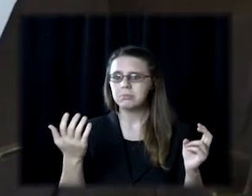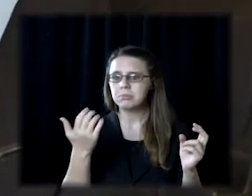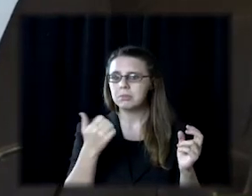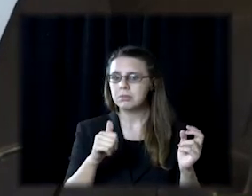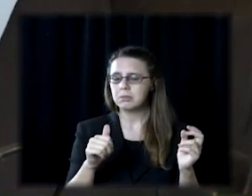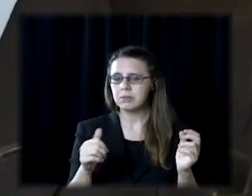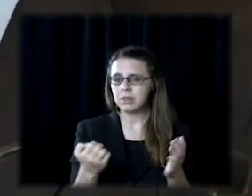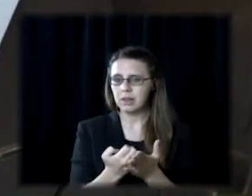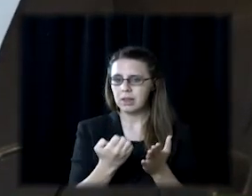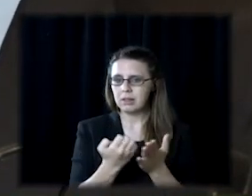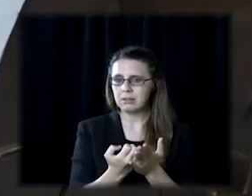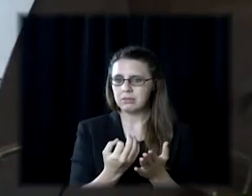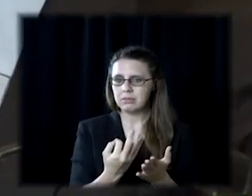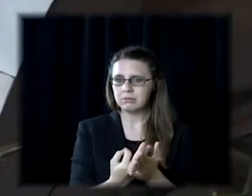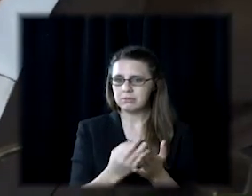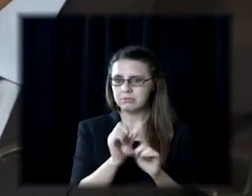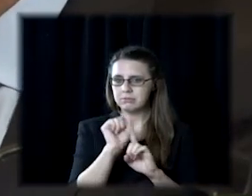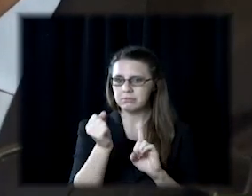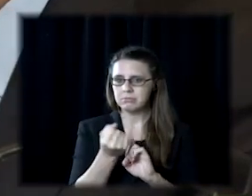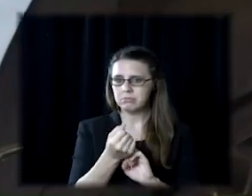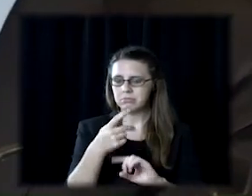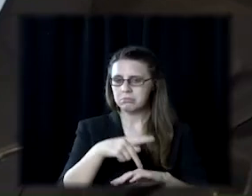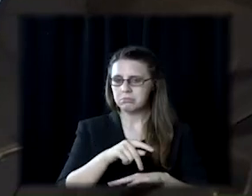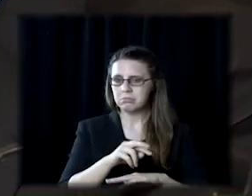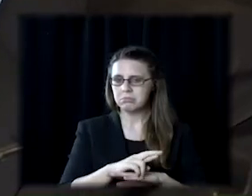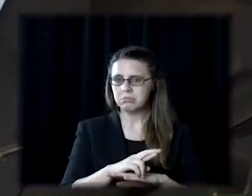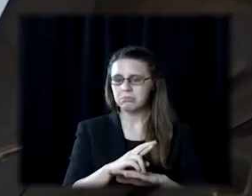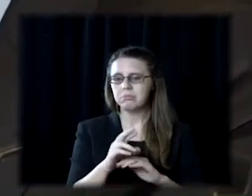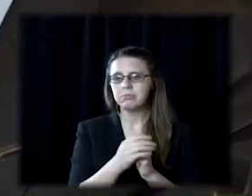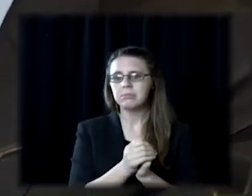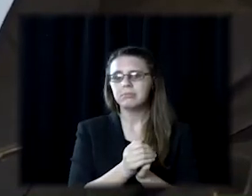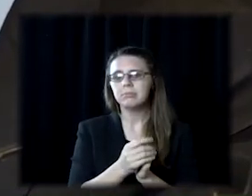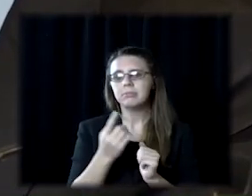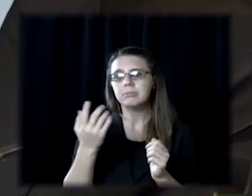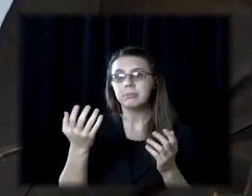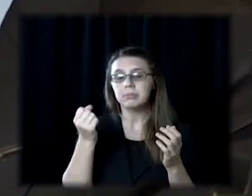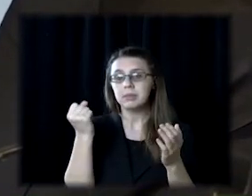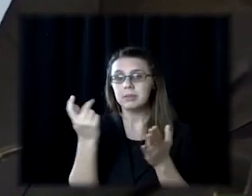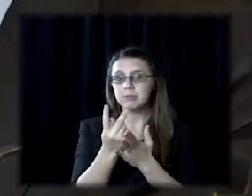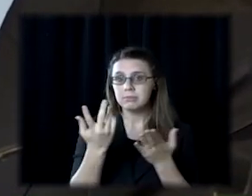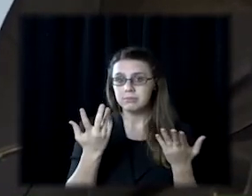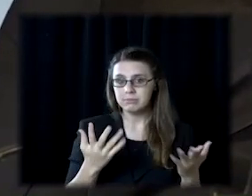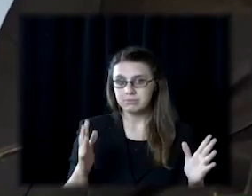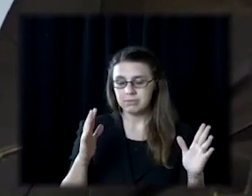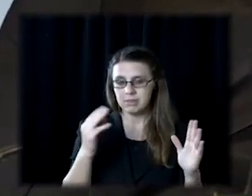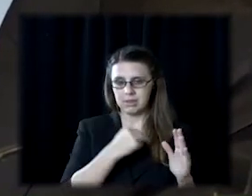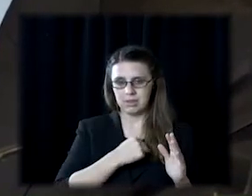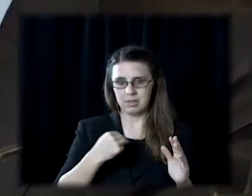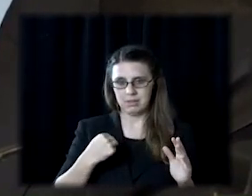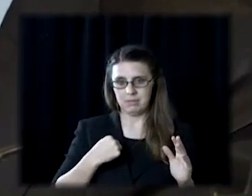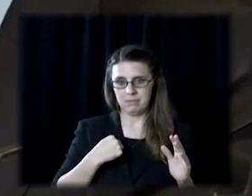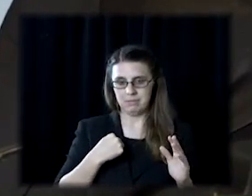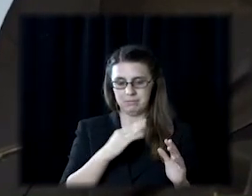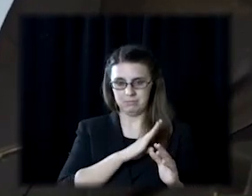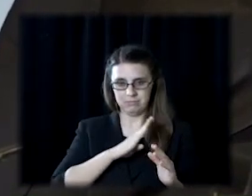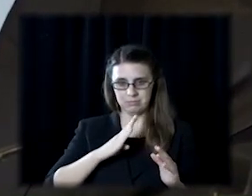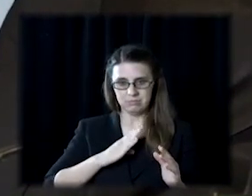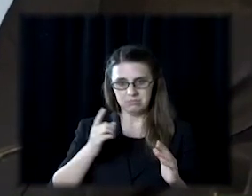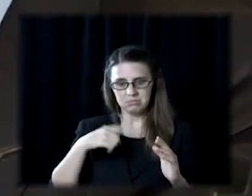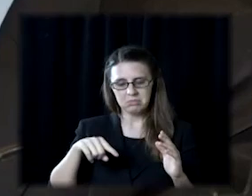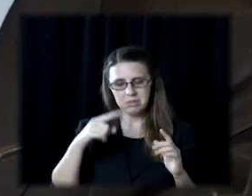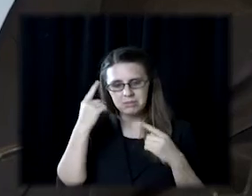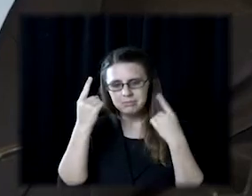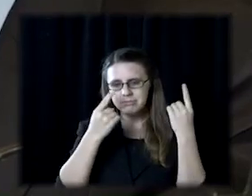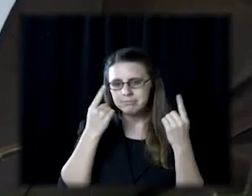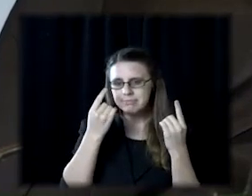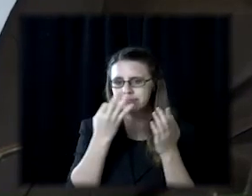and fiscal situation in Puerto Rico, and in light of the fiscal plan we have just approved, the members of the Oversight Board have also been considering